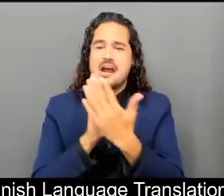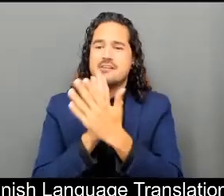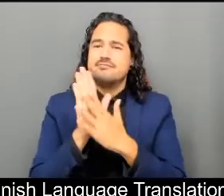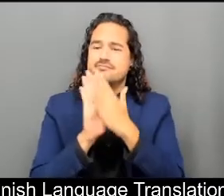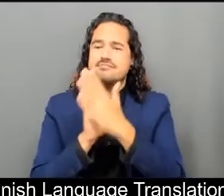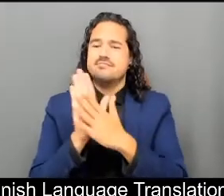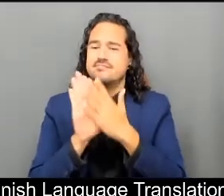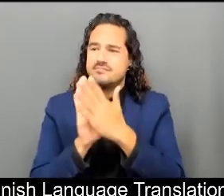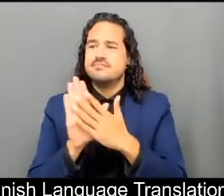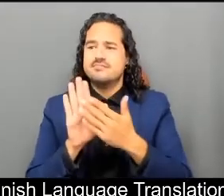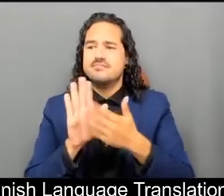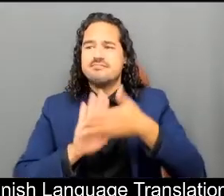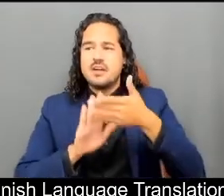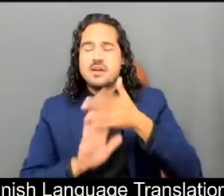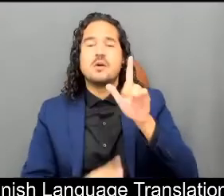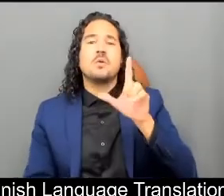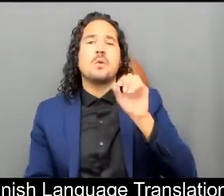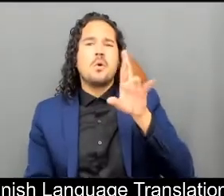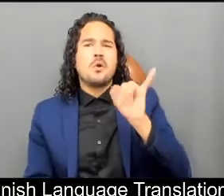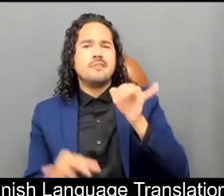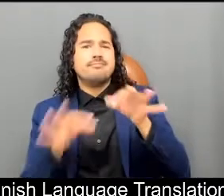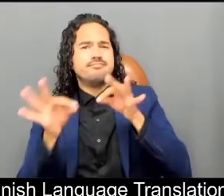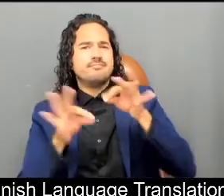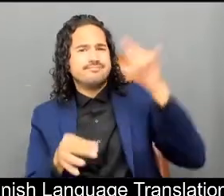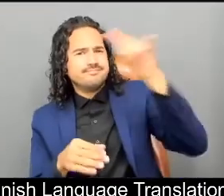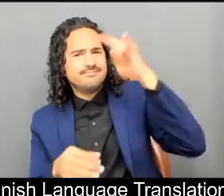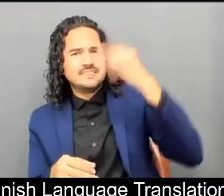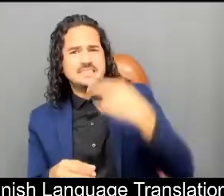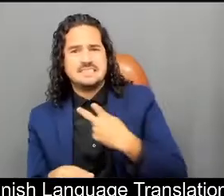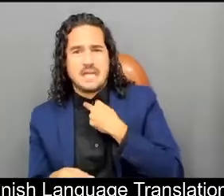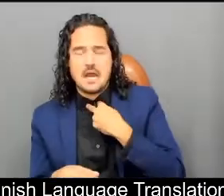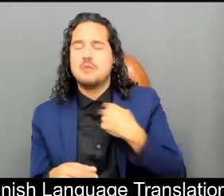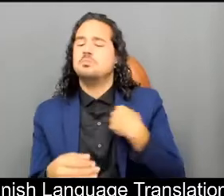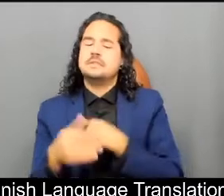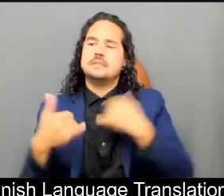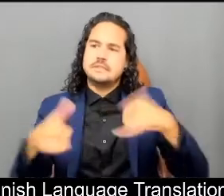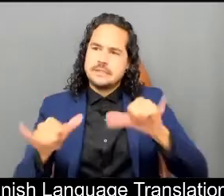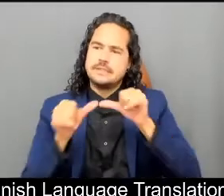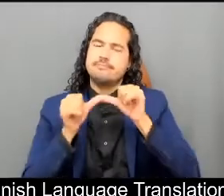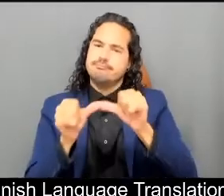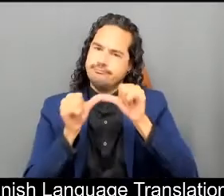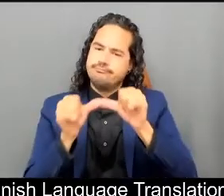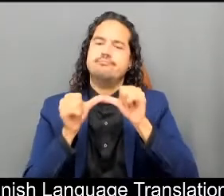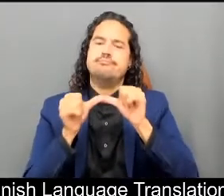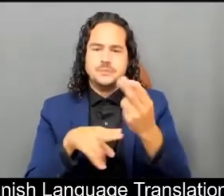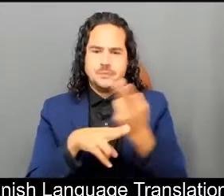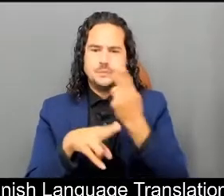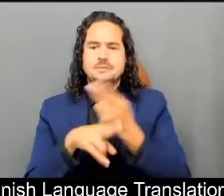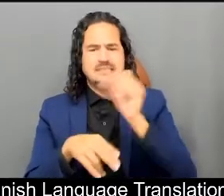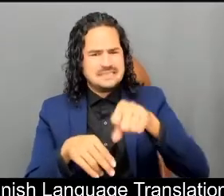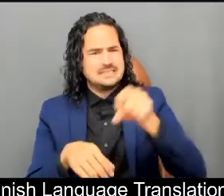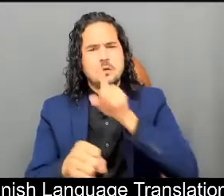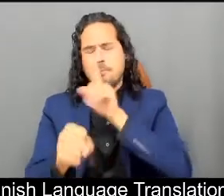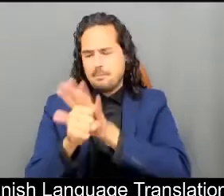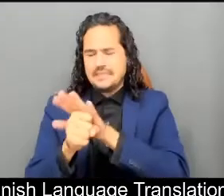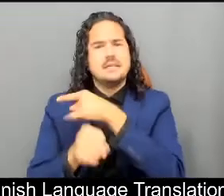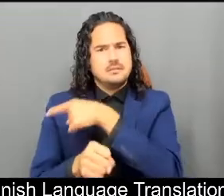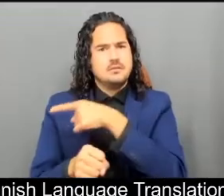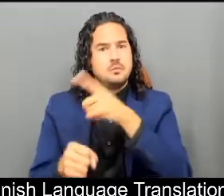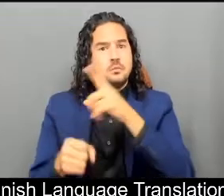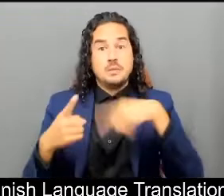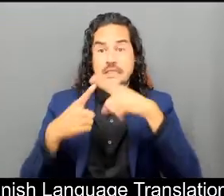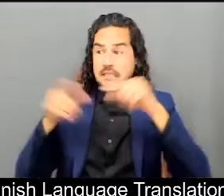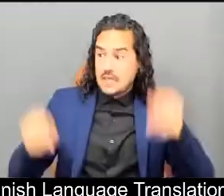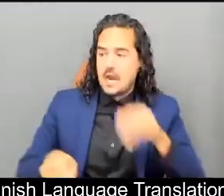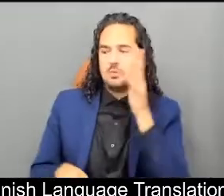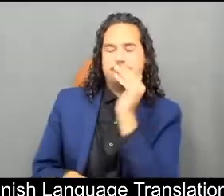have with aircraft, but they're still committed and there's still a use for them. You know, the challenge has been and continues to be the fuel